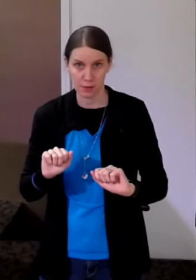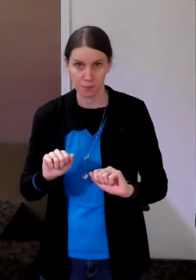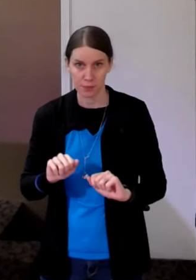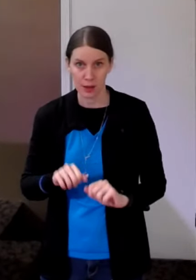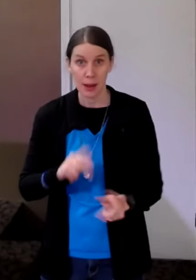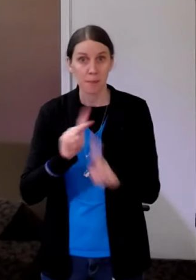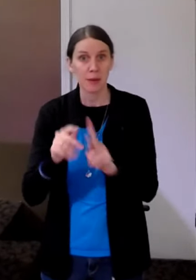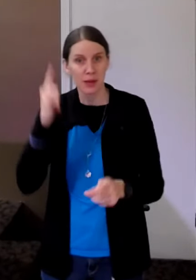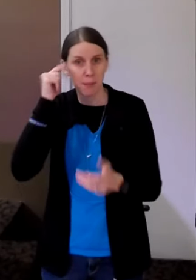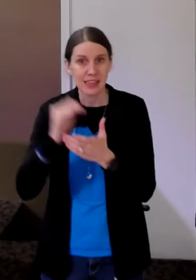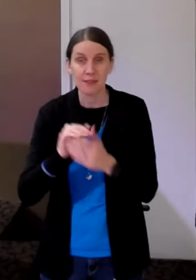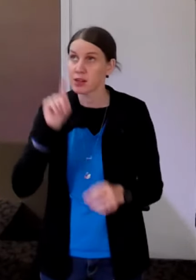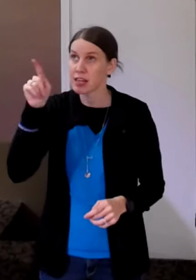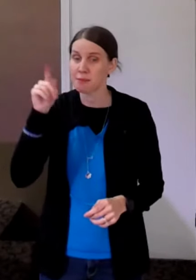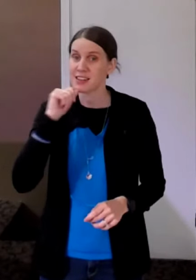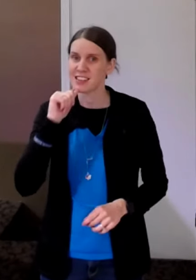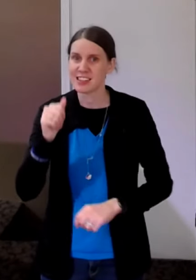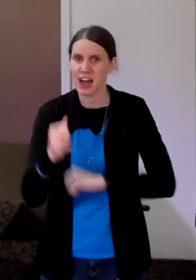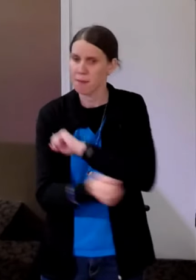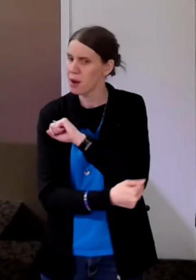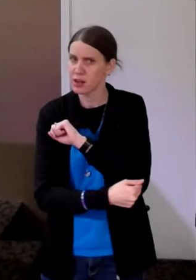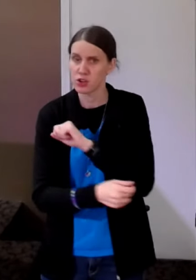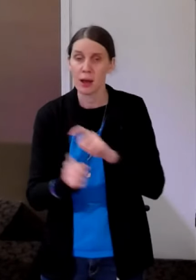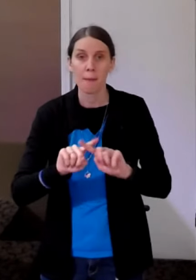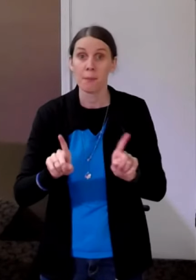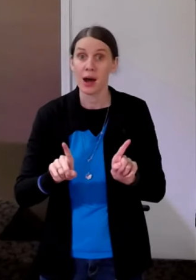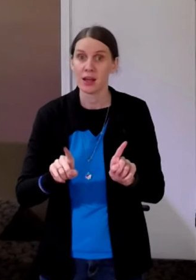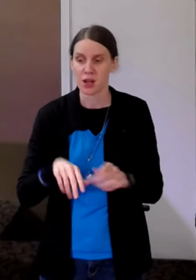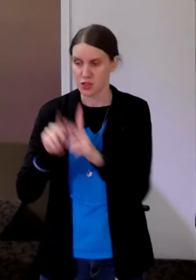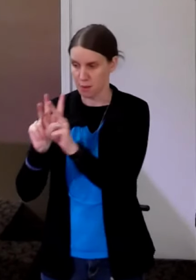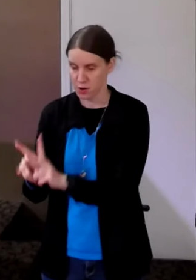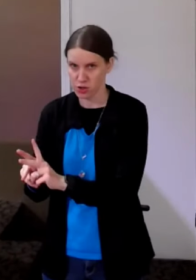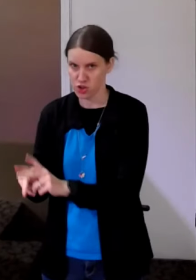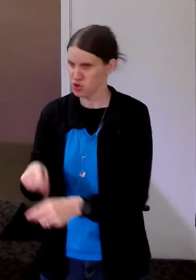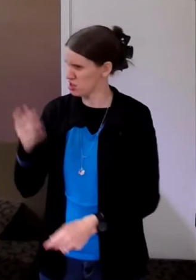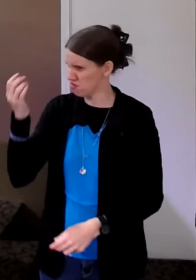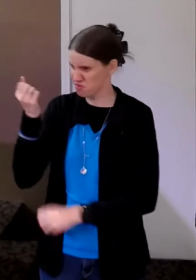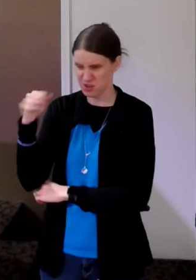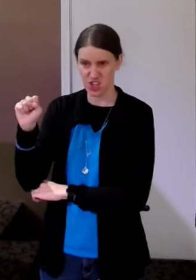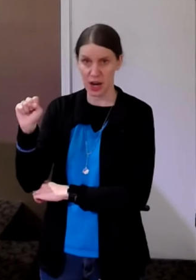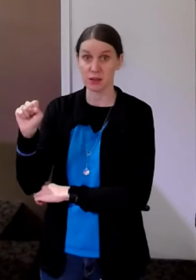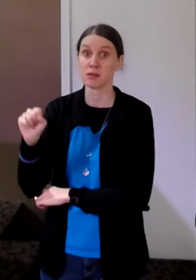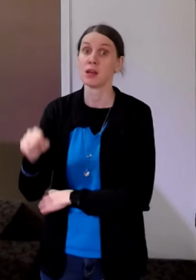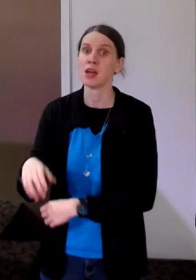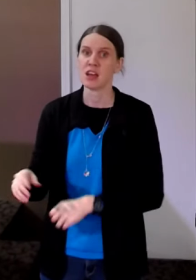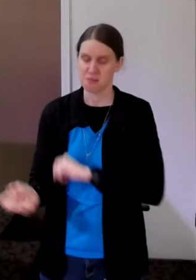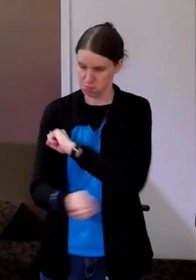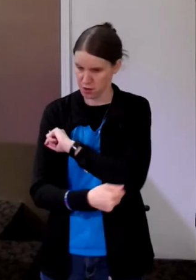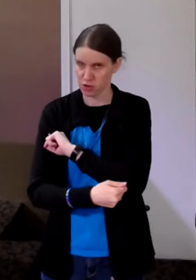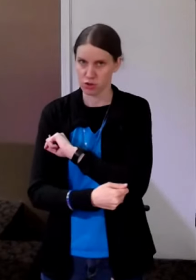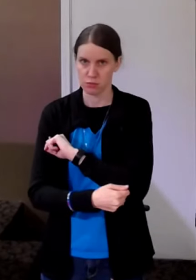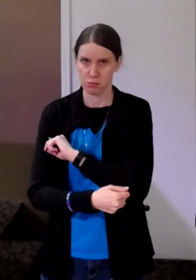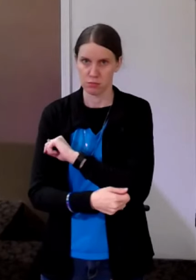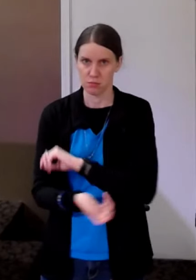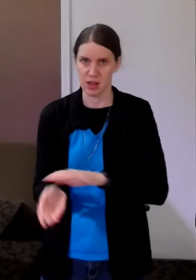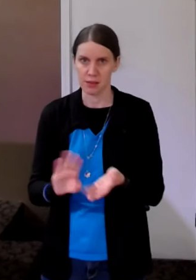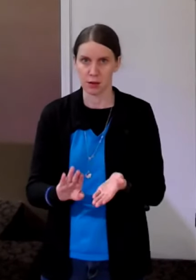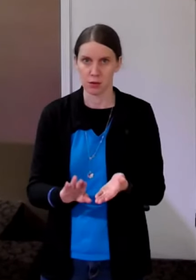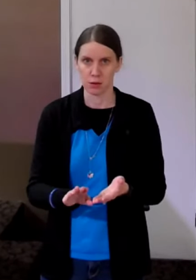that believeth on Him is not condemned, but he that believeth not is condemned already, because, listen to